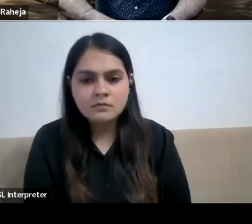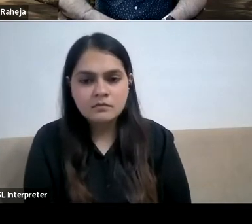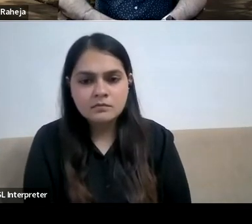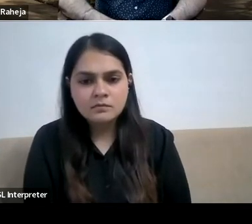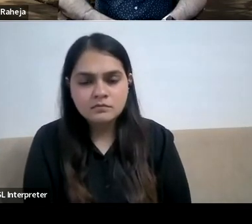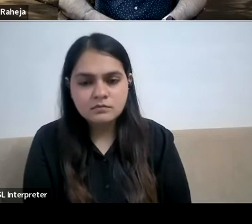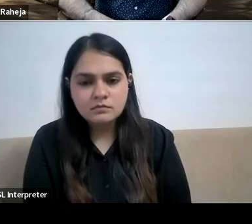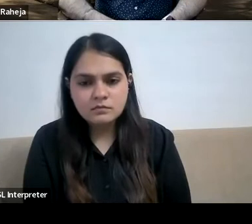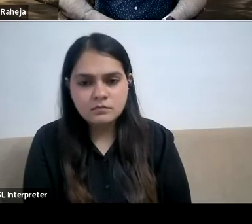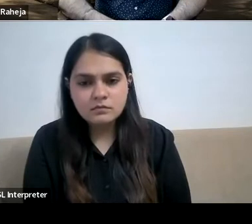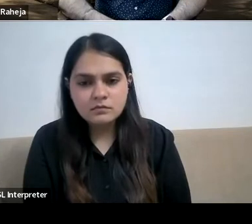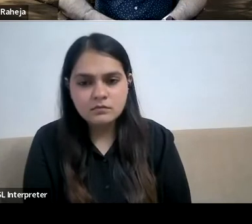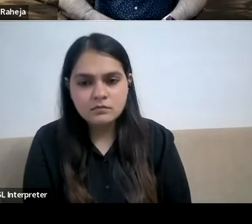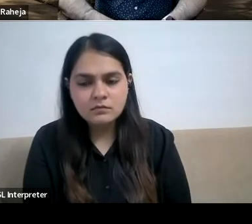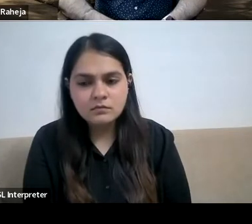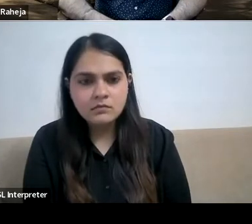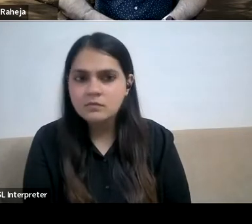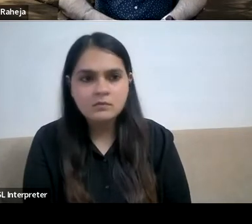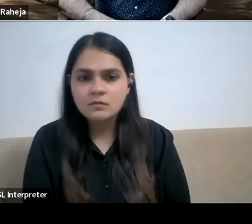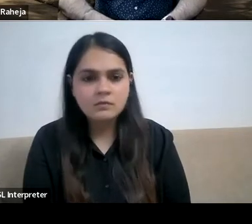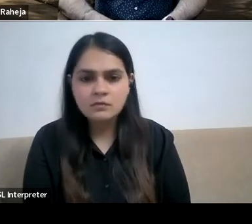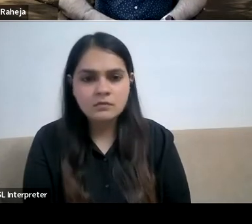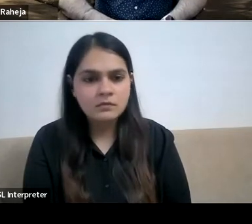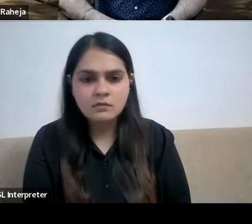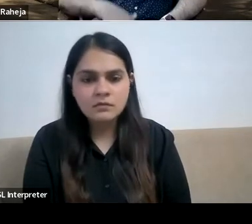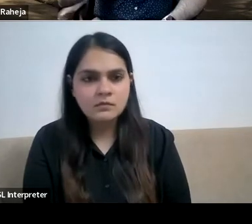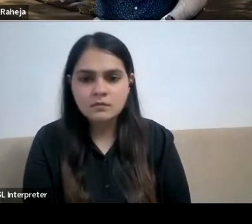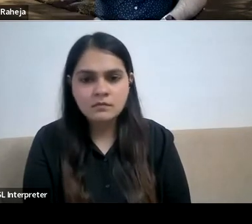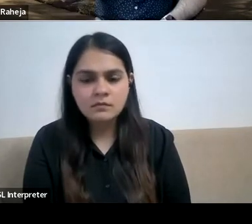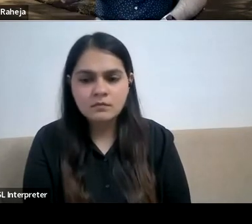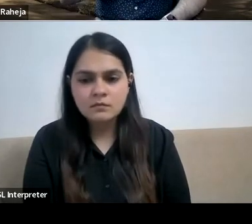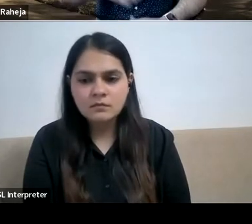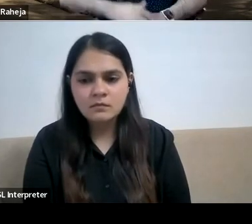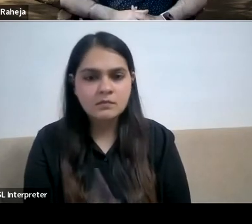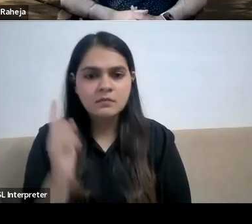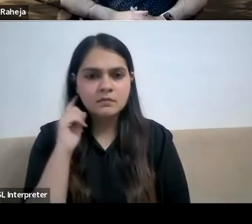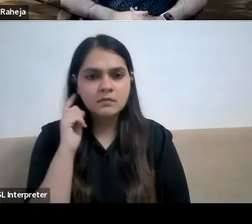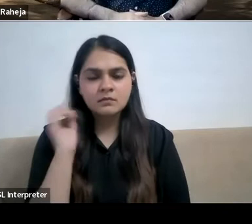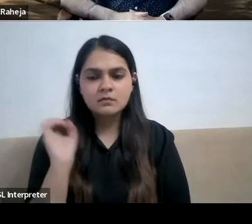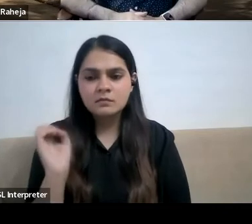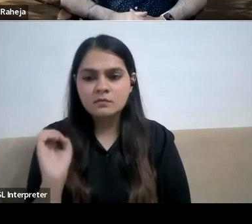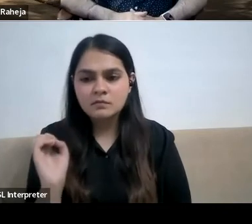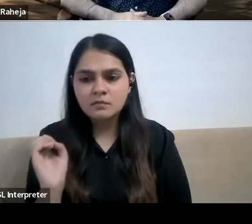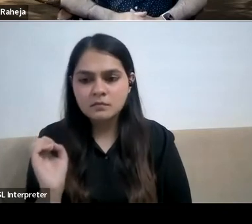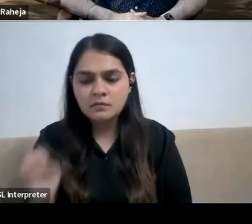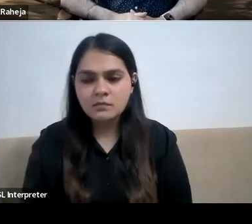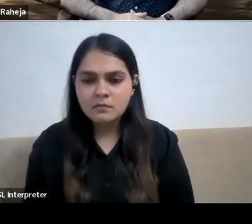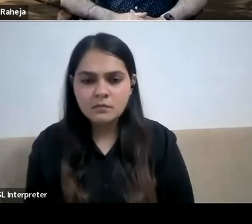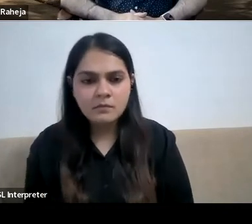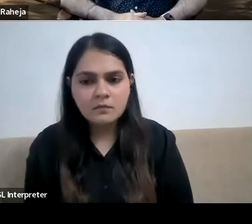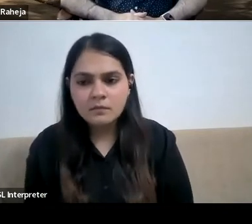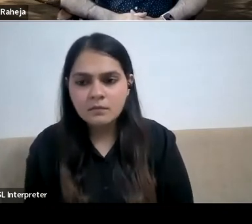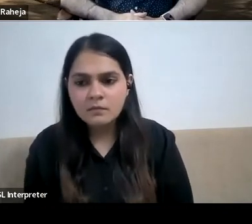Yeah. Is this better? Can you hear me? No? Yeah, no, I think. Yes,